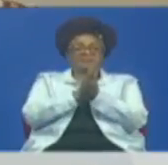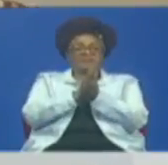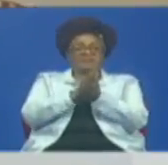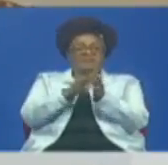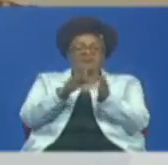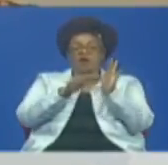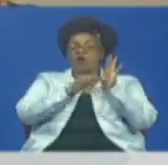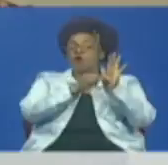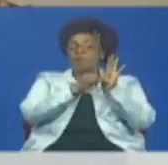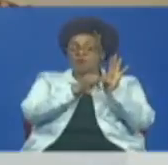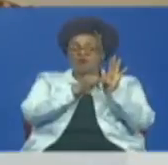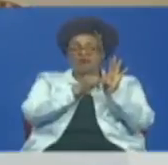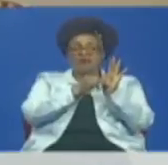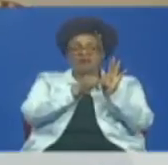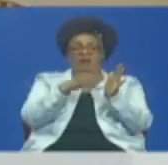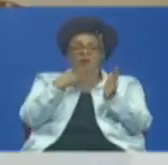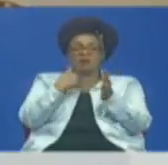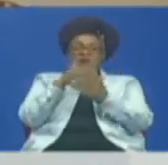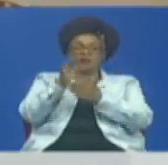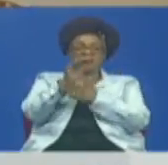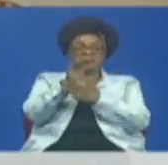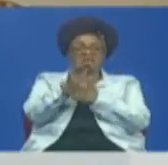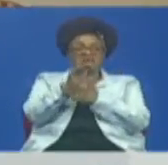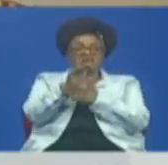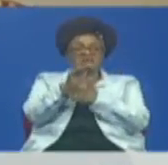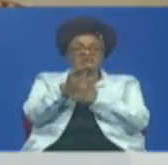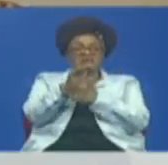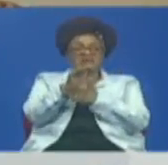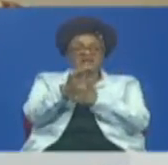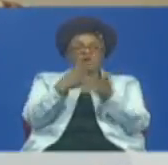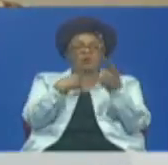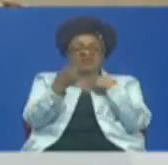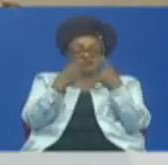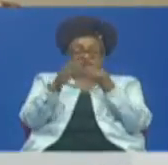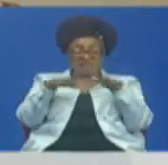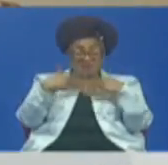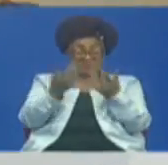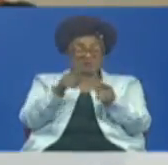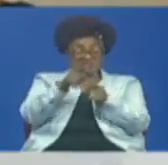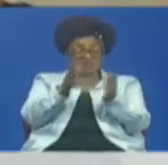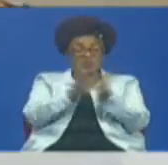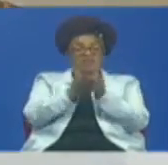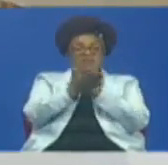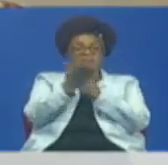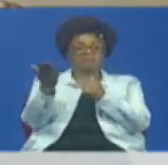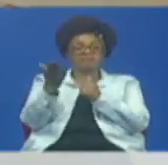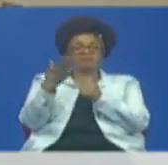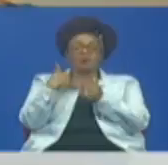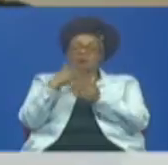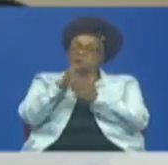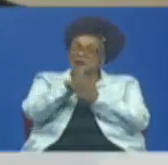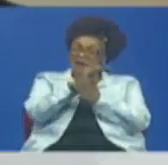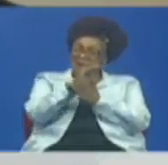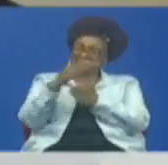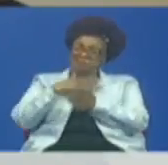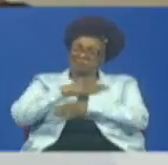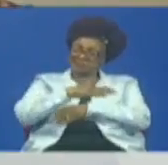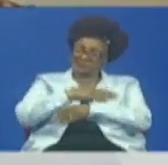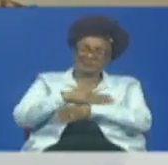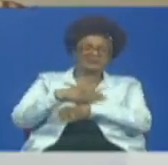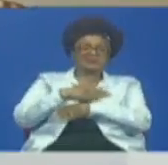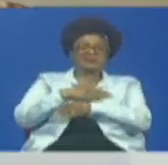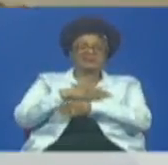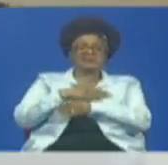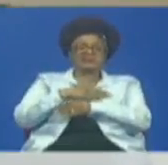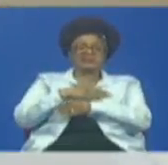hivyo ningependa kuwashauri, na tumeongea juu ya hii pia na wao, ningependa kuwashauri sana, kuendelea kuwa